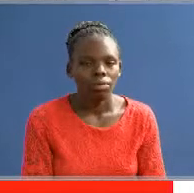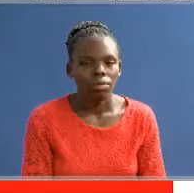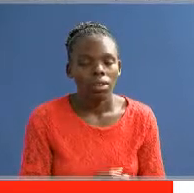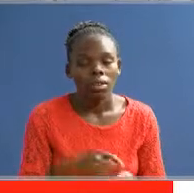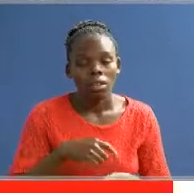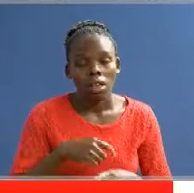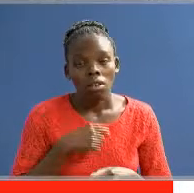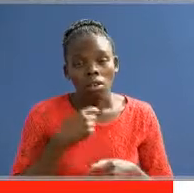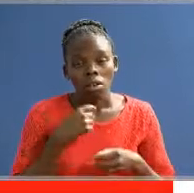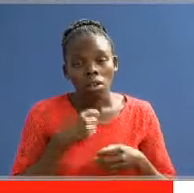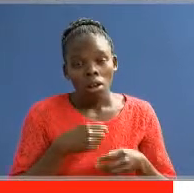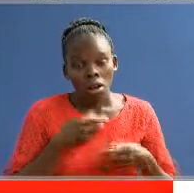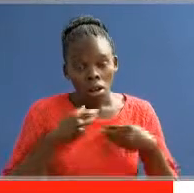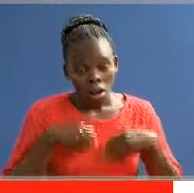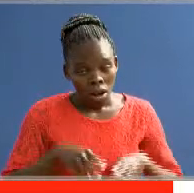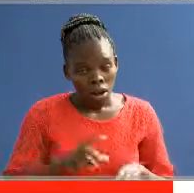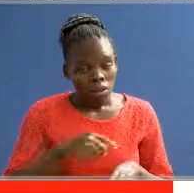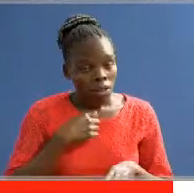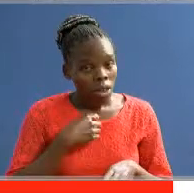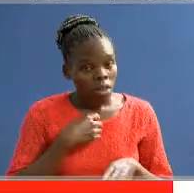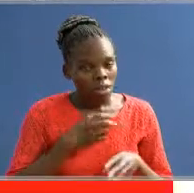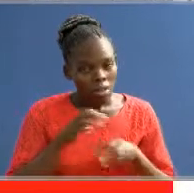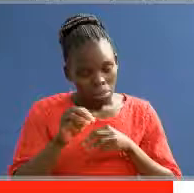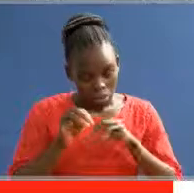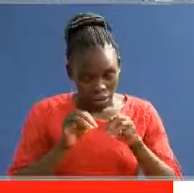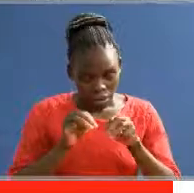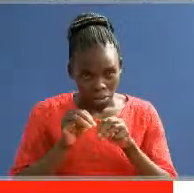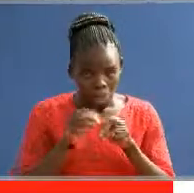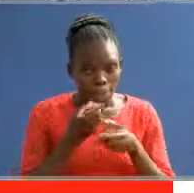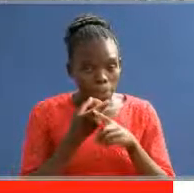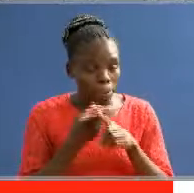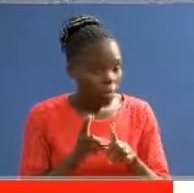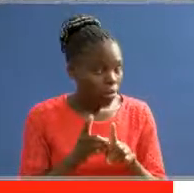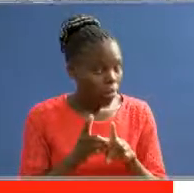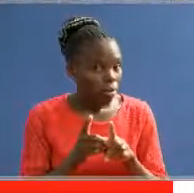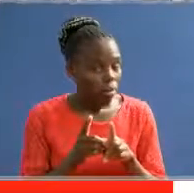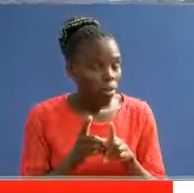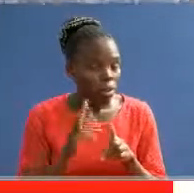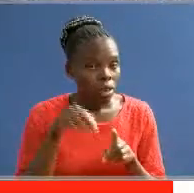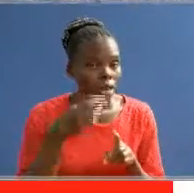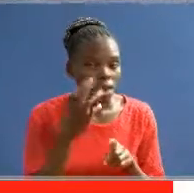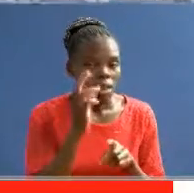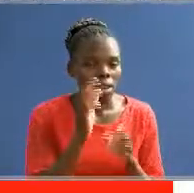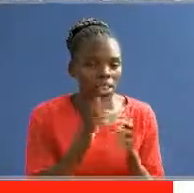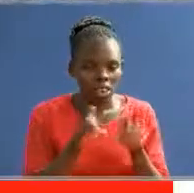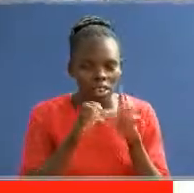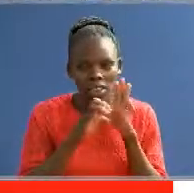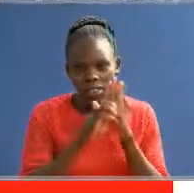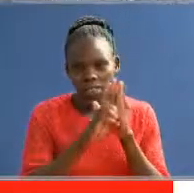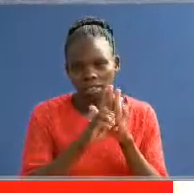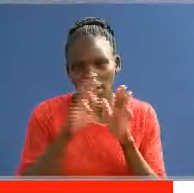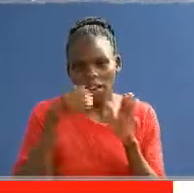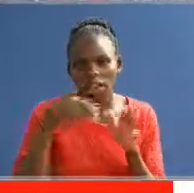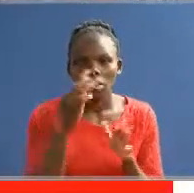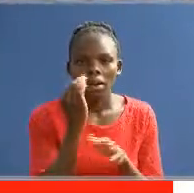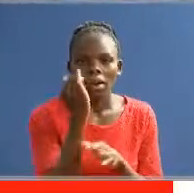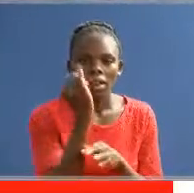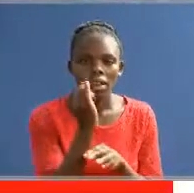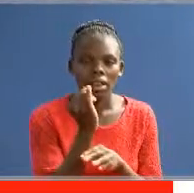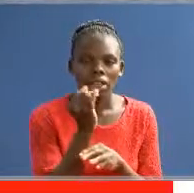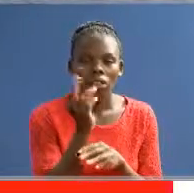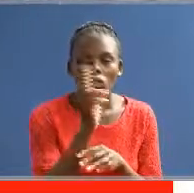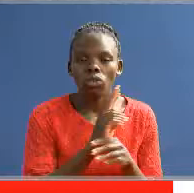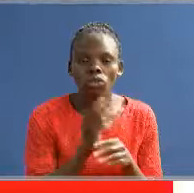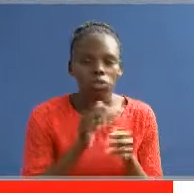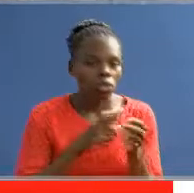Cervical cancer is described as manageable, but in a low-income region like Kariobangi, the finances used to treat